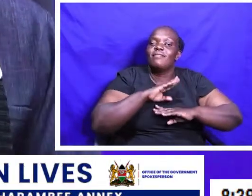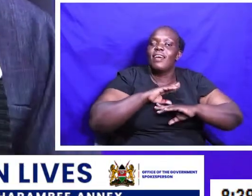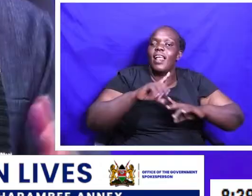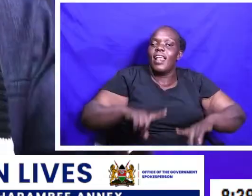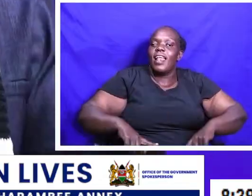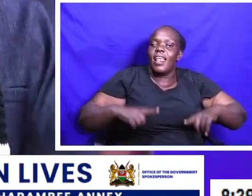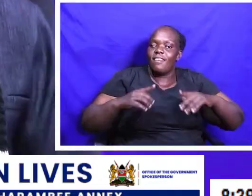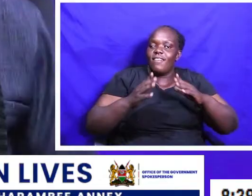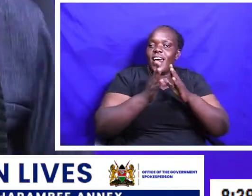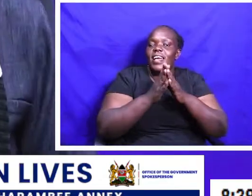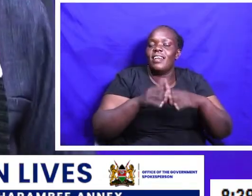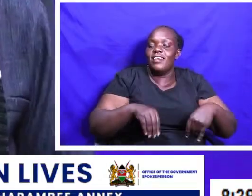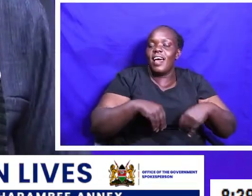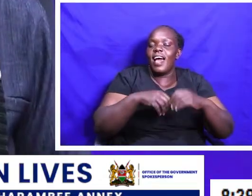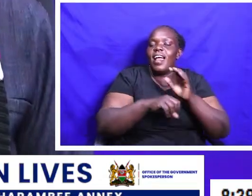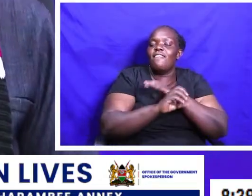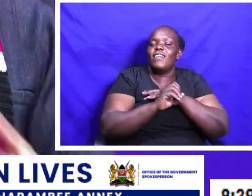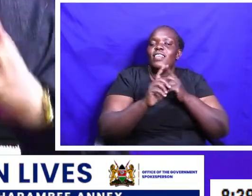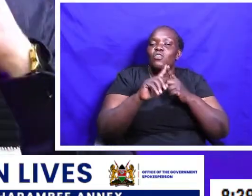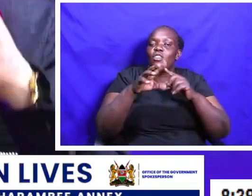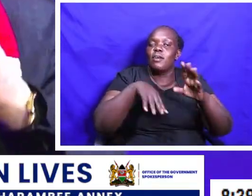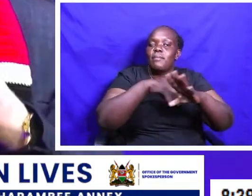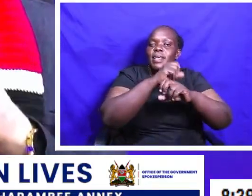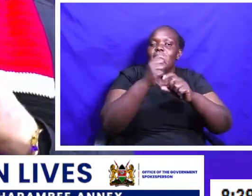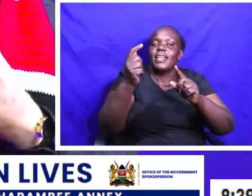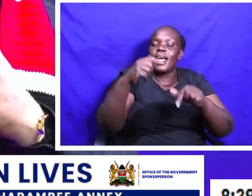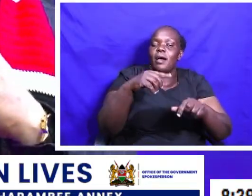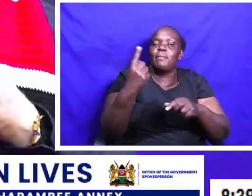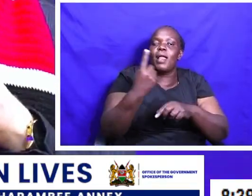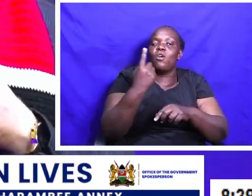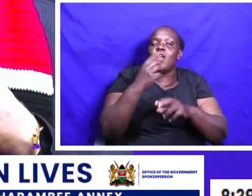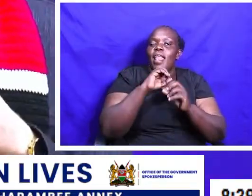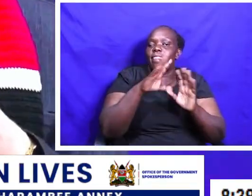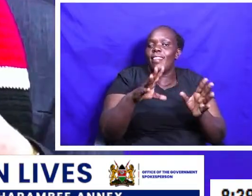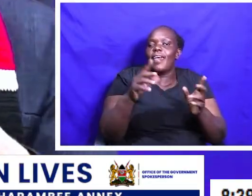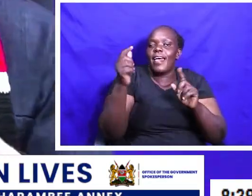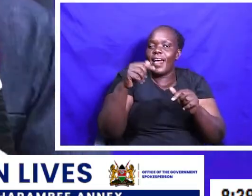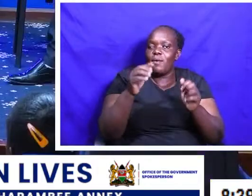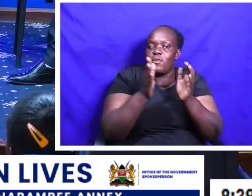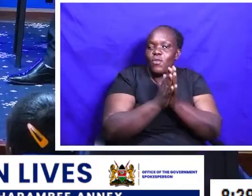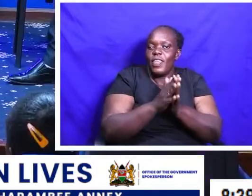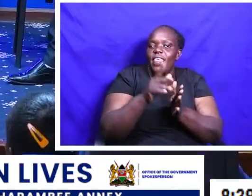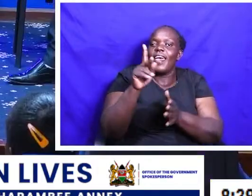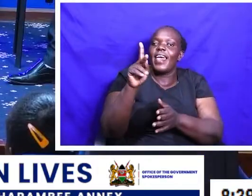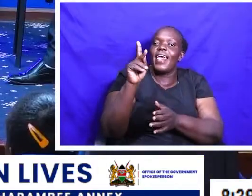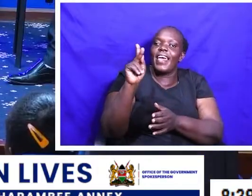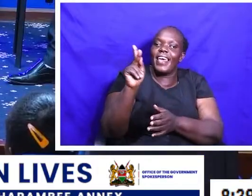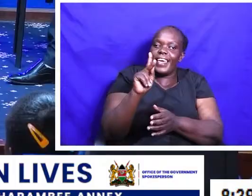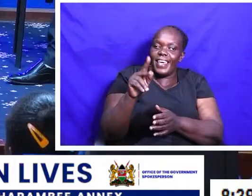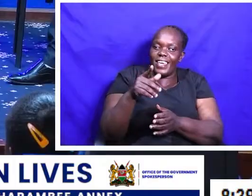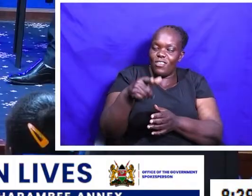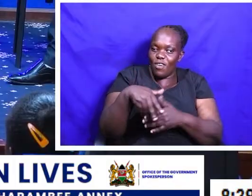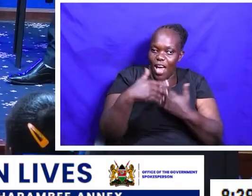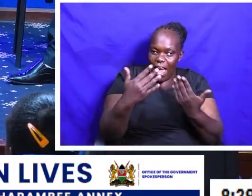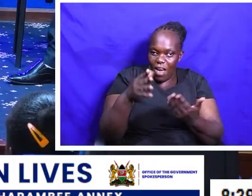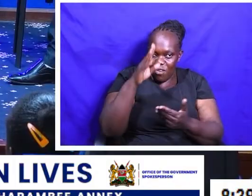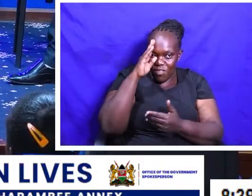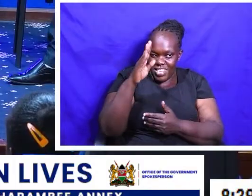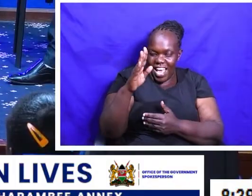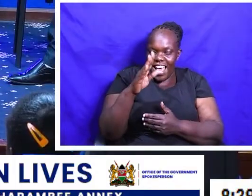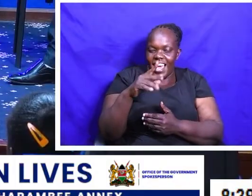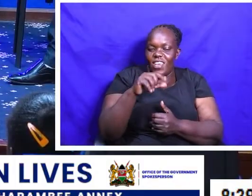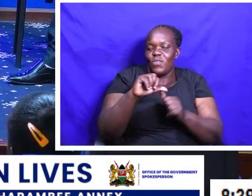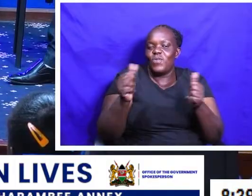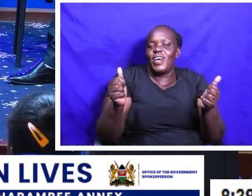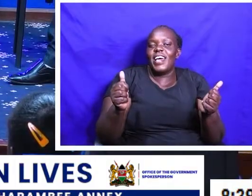sustainable livelihoods as an advisor to the president. And he did not come alone. He came with the K. How are you, sir?